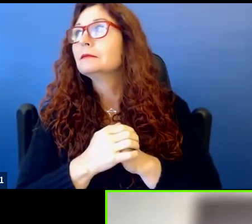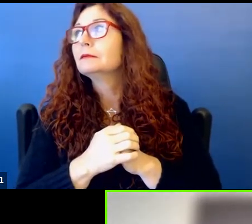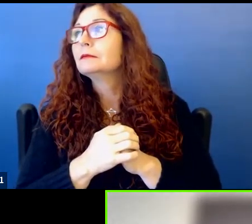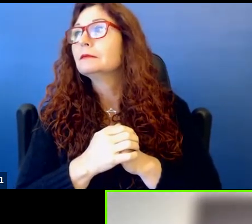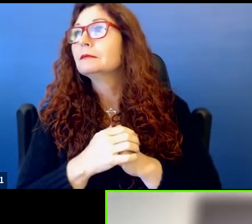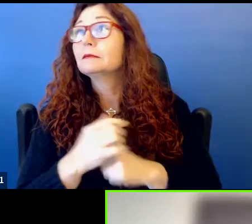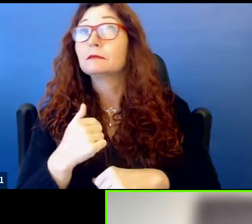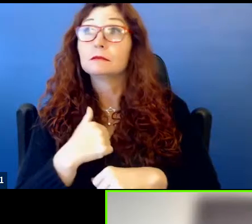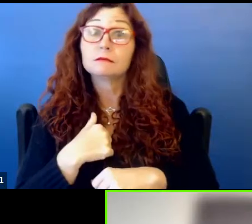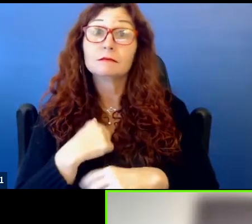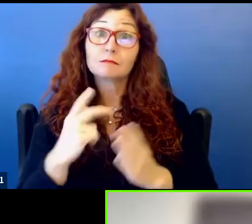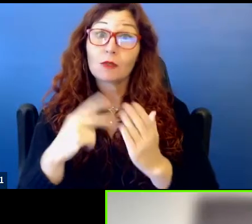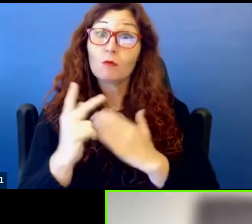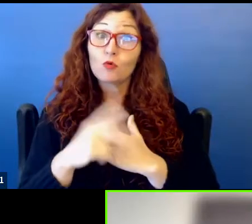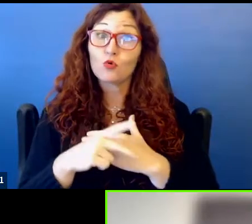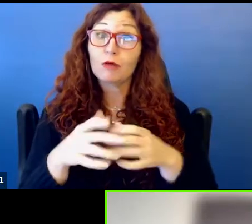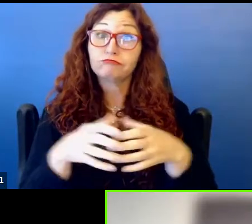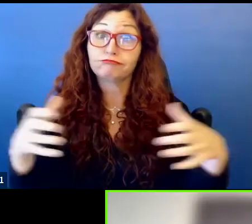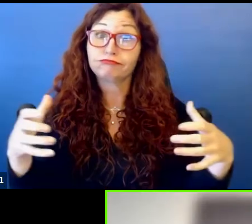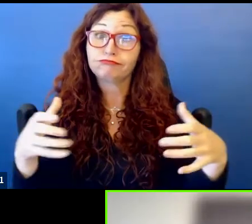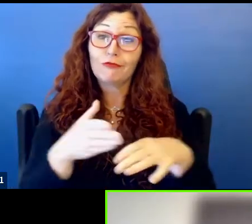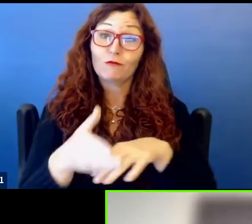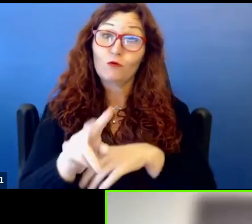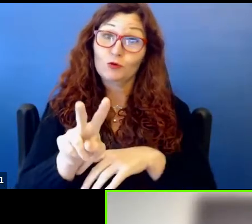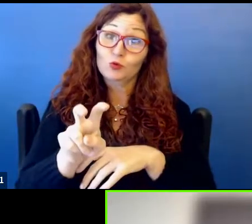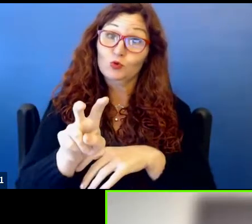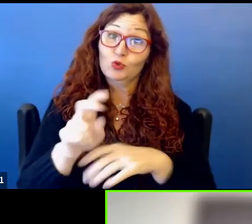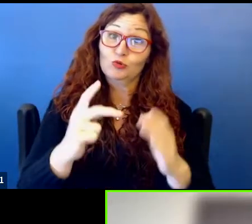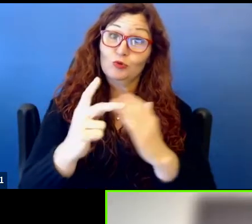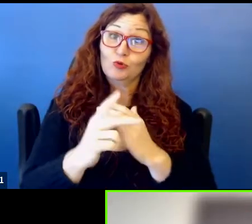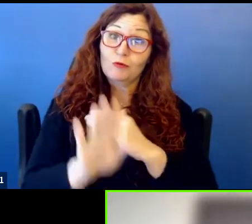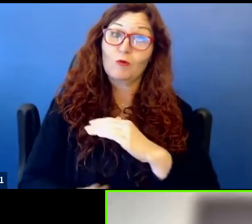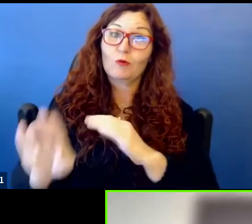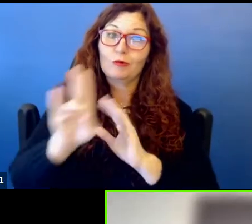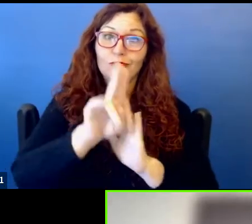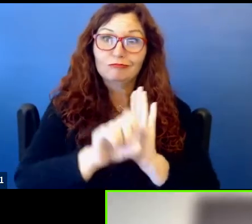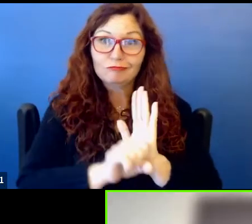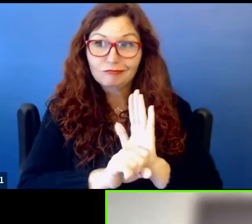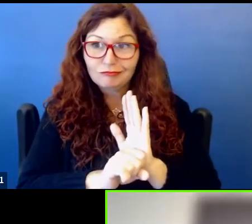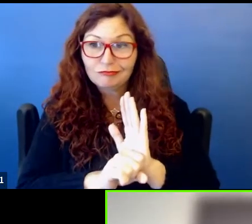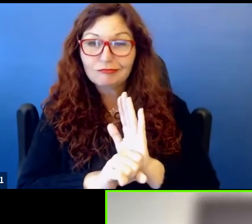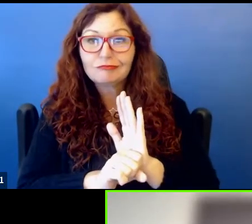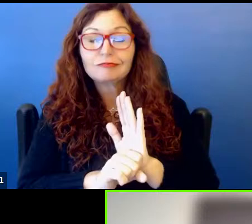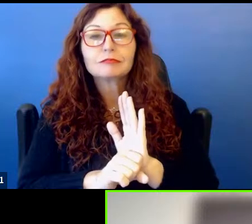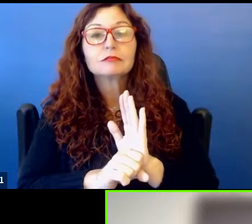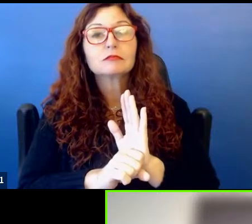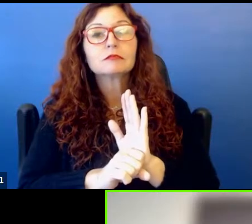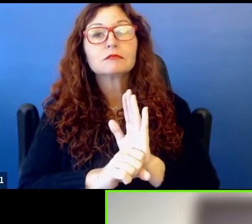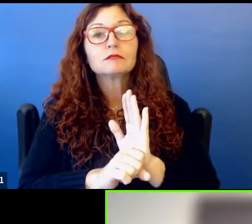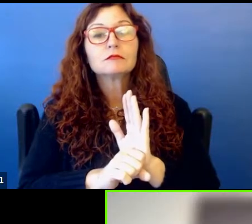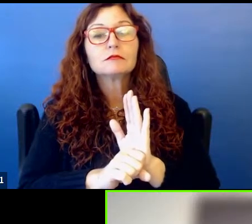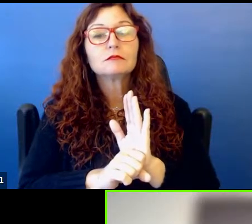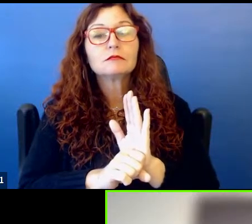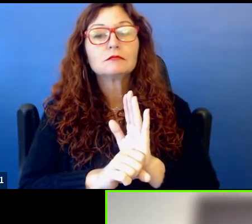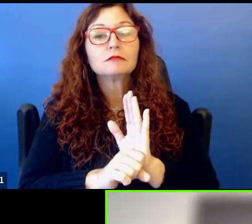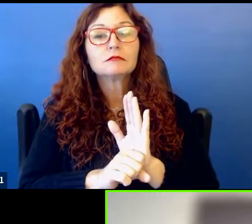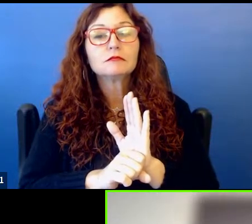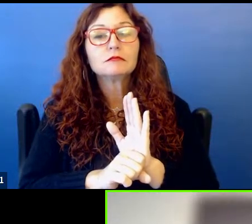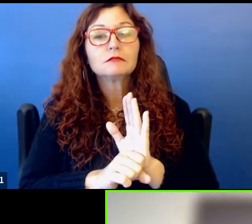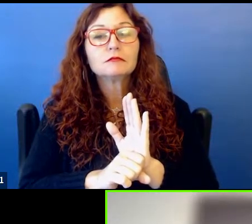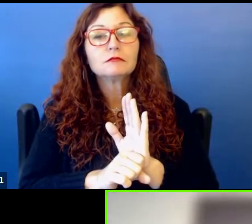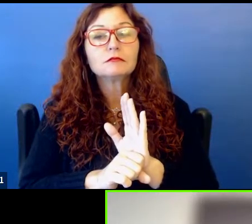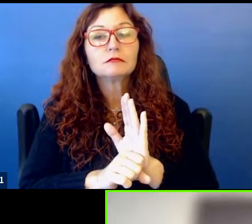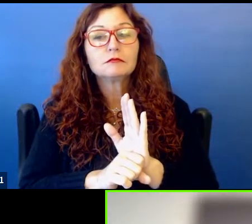scaled up we have over 200 programs um across the country and i also want to highlight that just i think based off the conversation